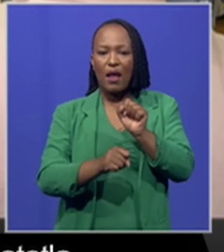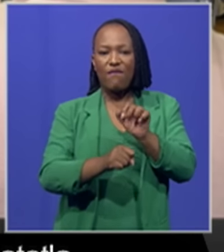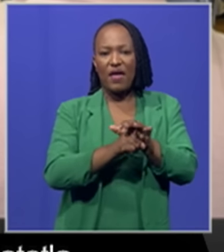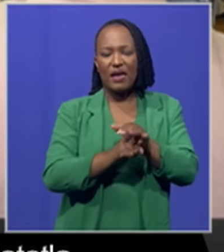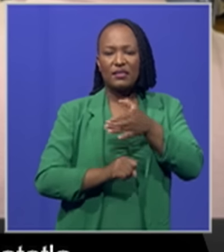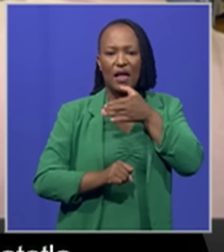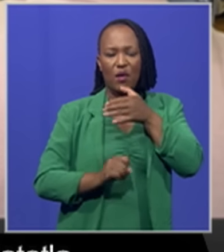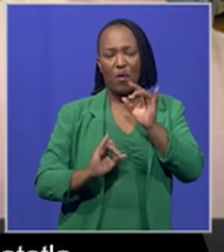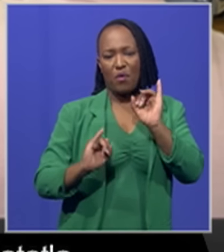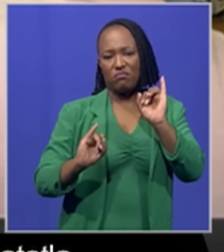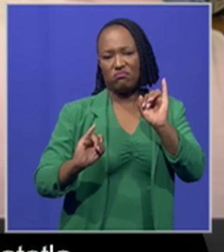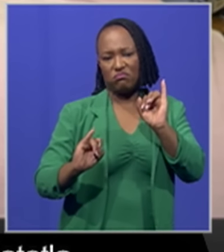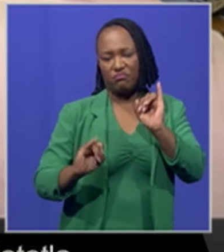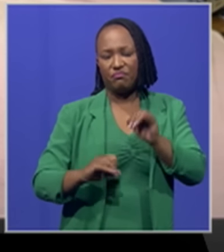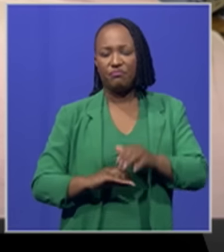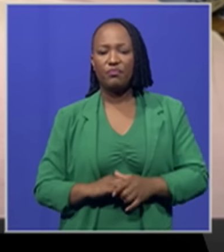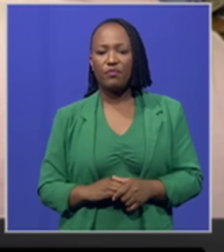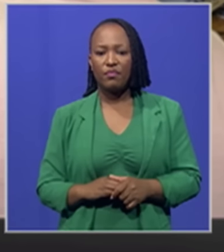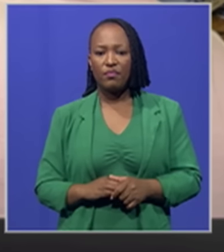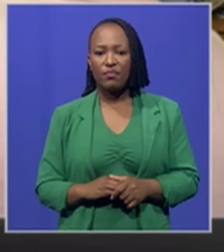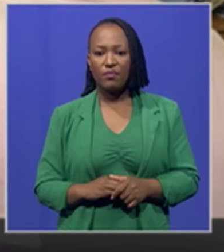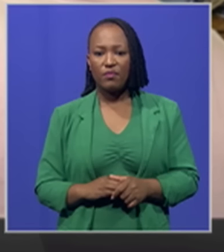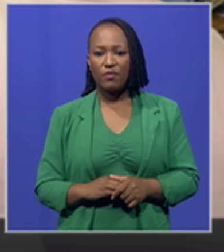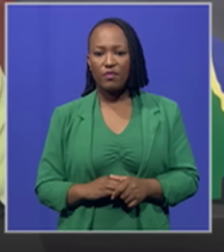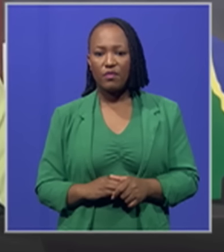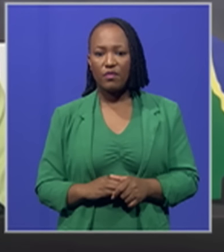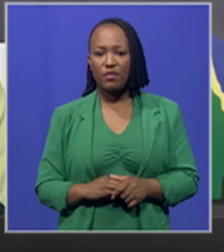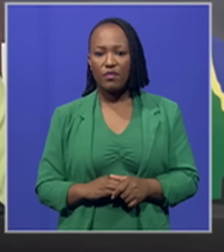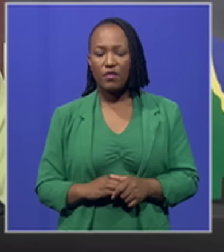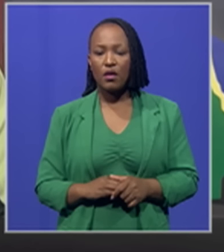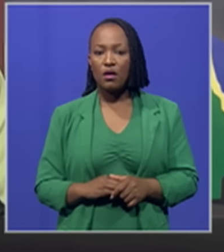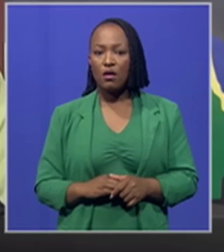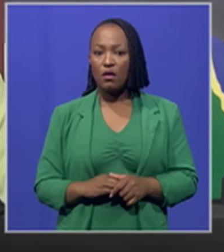sa jeseng diwelang. Already we are dealing with people that